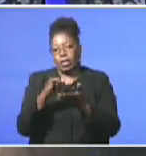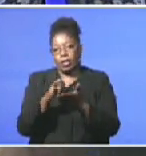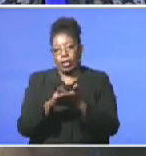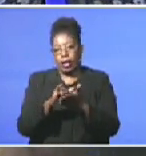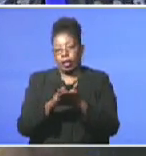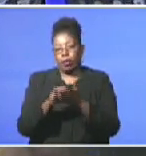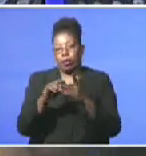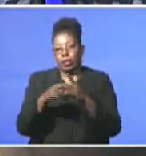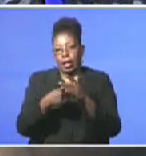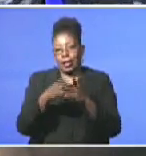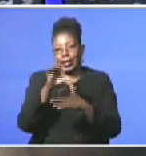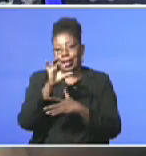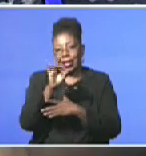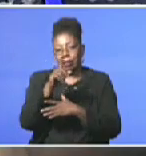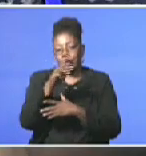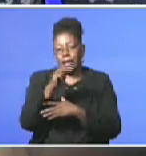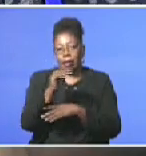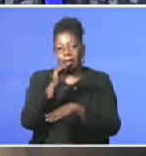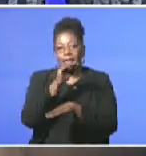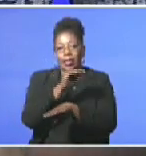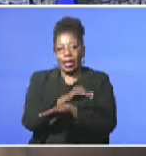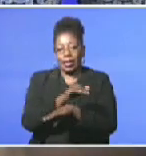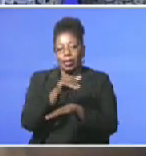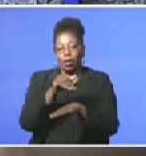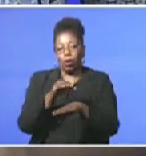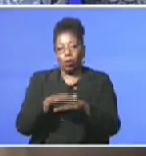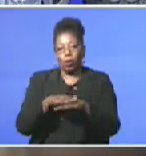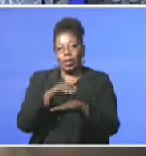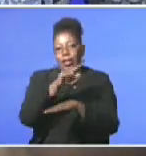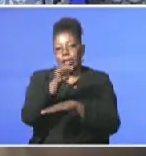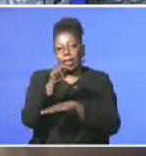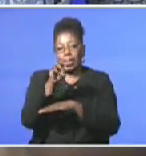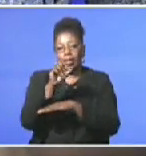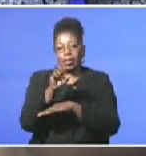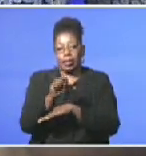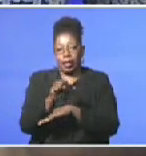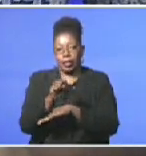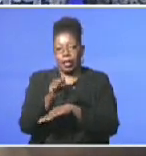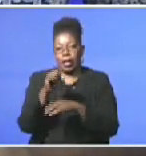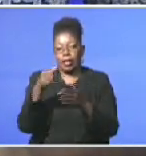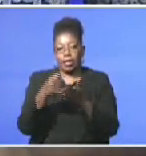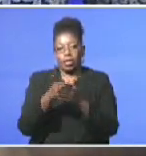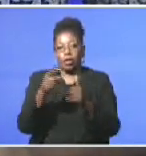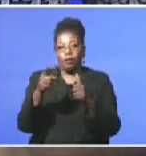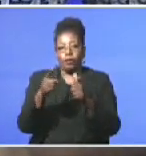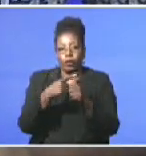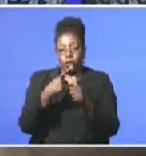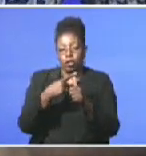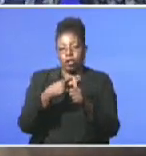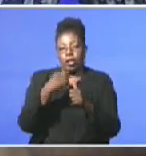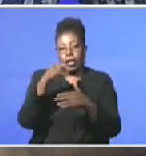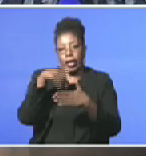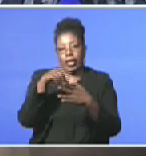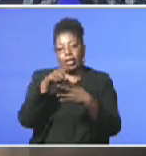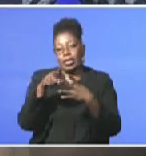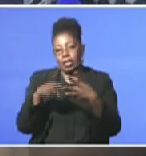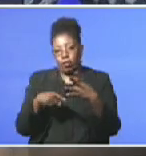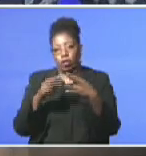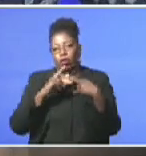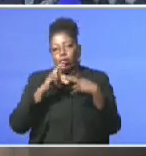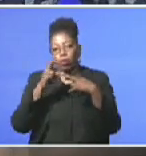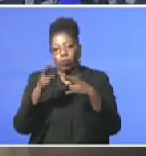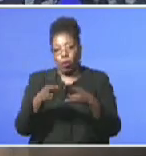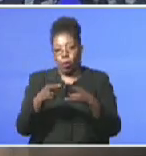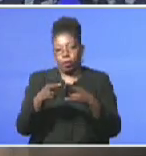address will air at 8 o'clock tonight on the ZNS television network and is the first in a series of reports which will provide updates